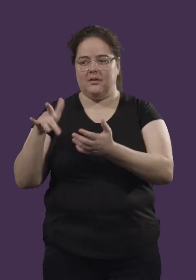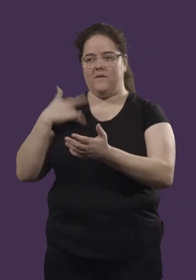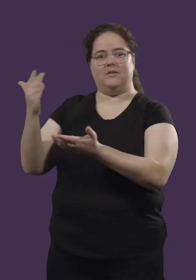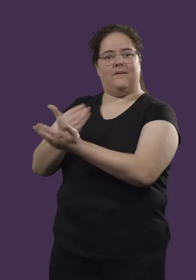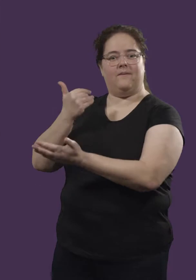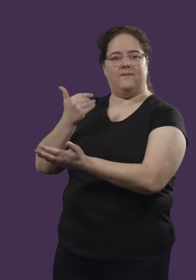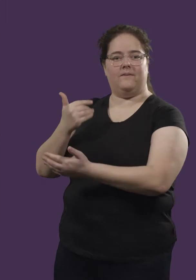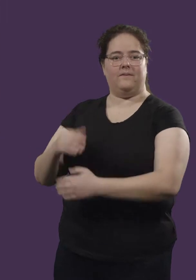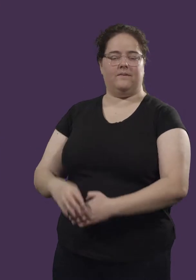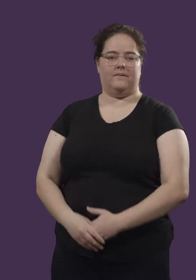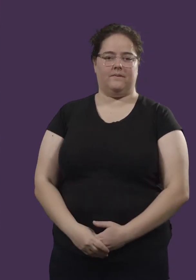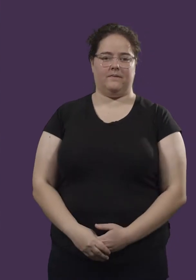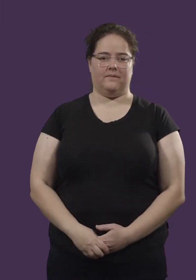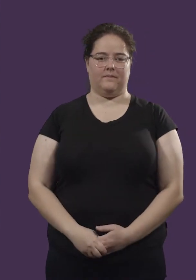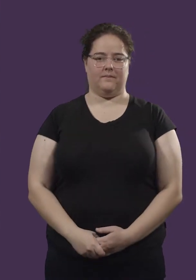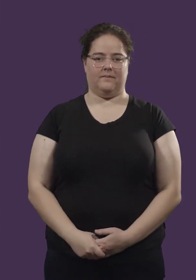stay safe.